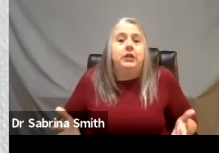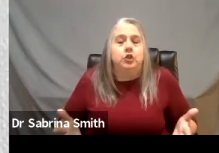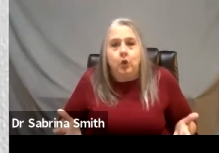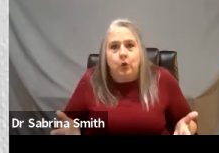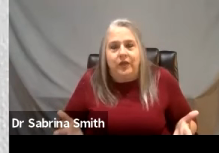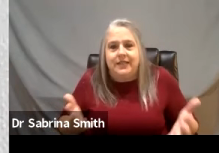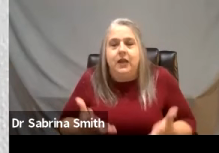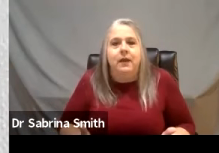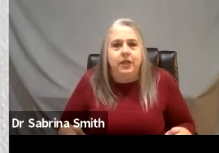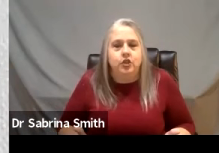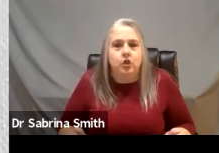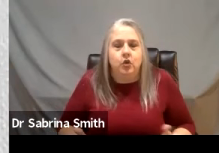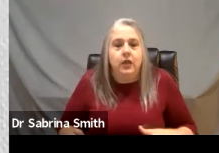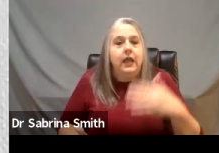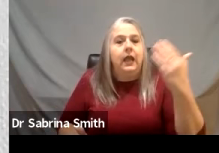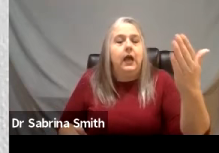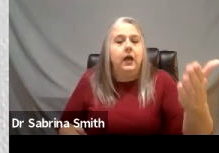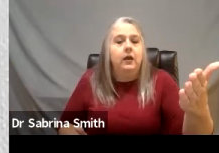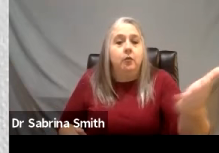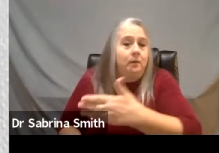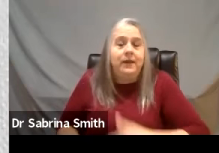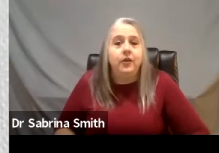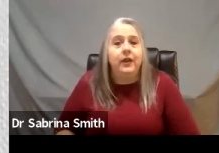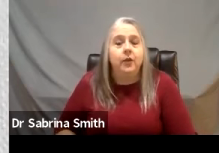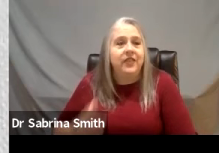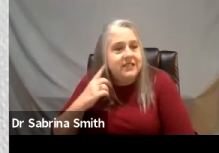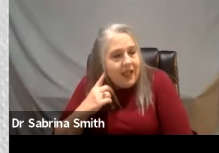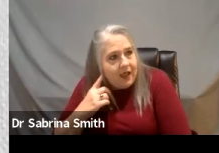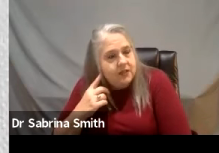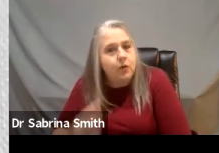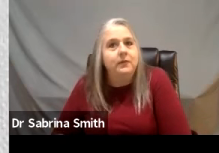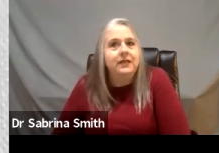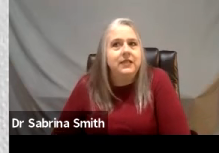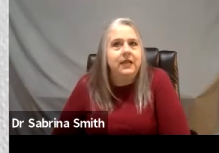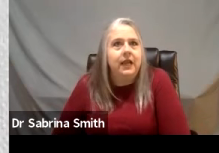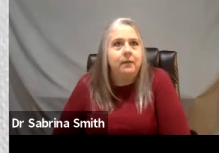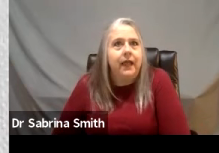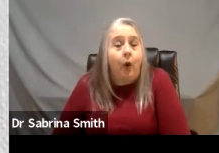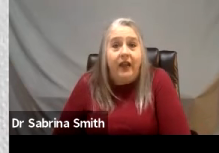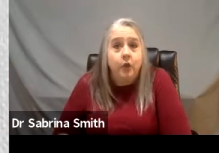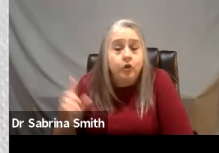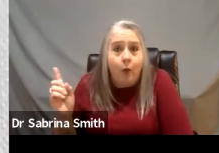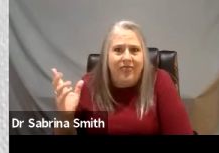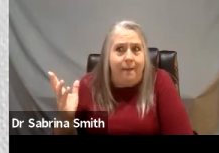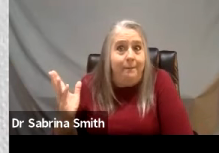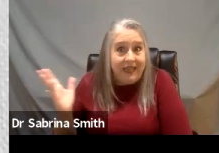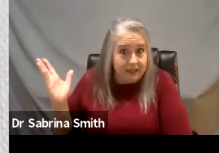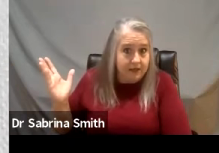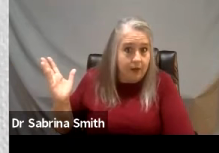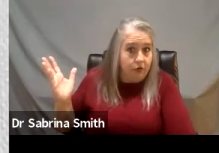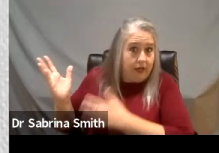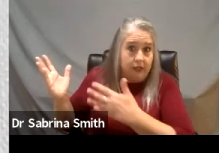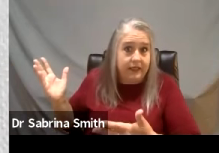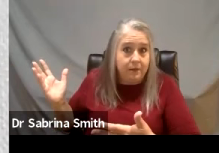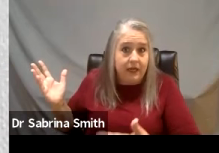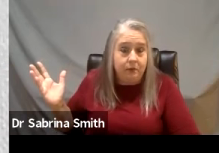in my control. That's out of my control. Maybe I don't hear what they said. So I'm listening and I'm like, oh, I don't know what that means.